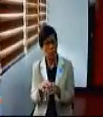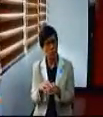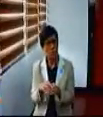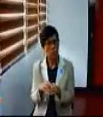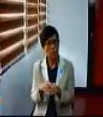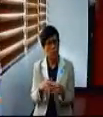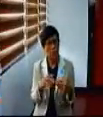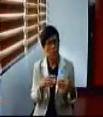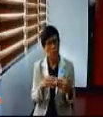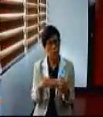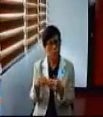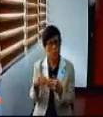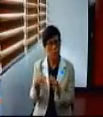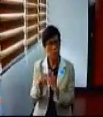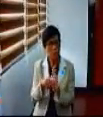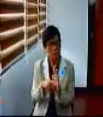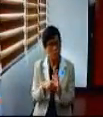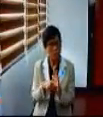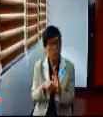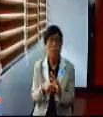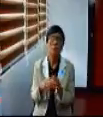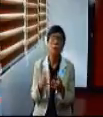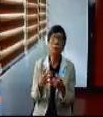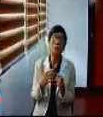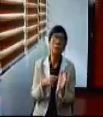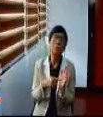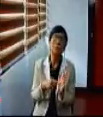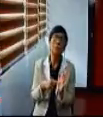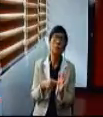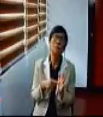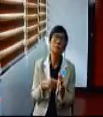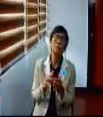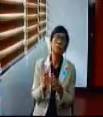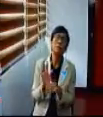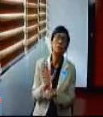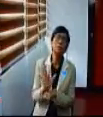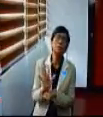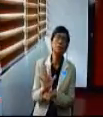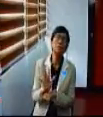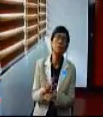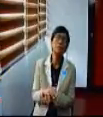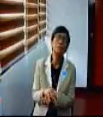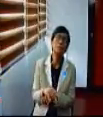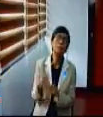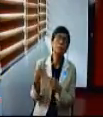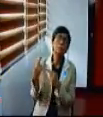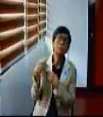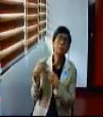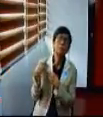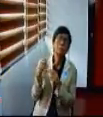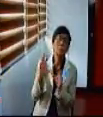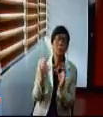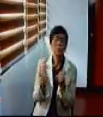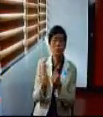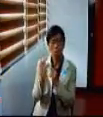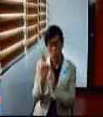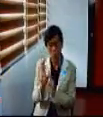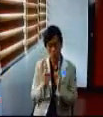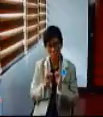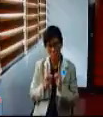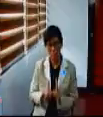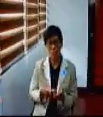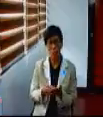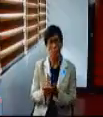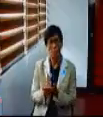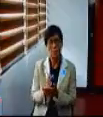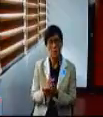Principles. I will focus largely on Pillar 2, the responsibility of companies to respect human rights, and Pillar